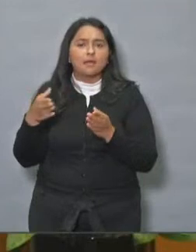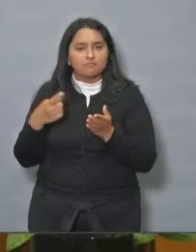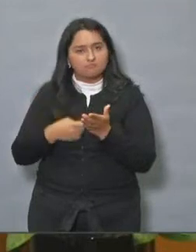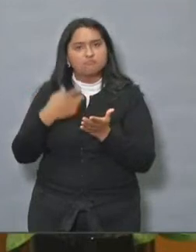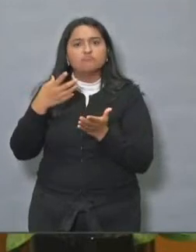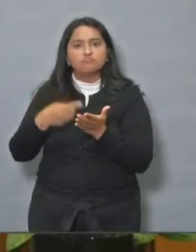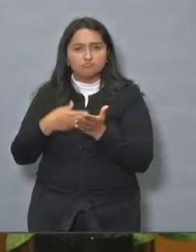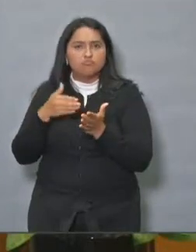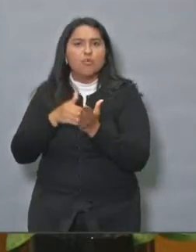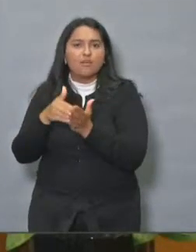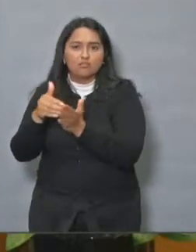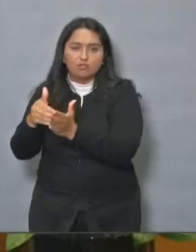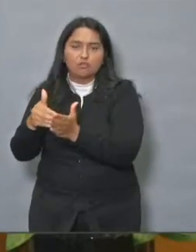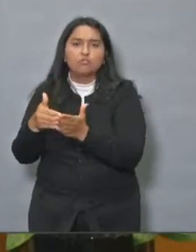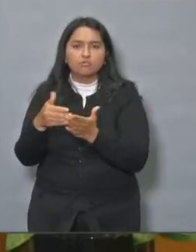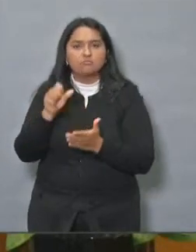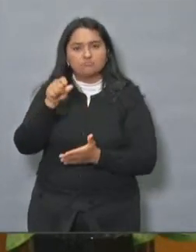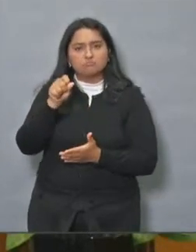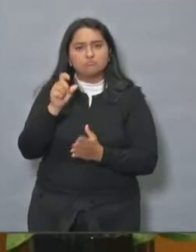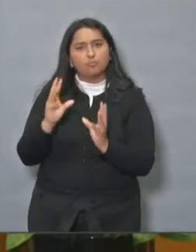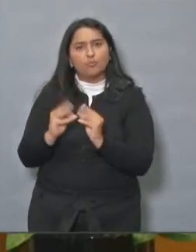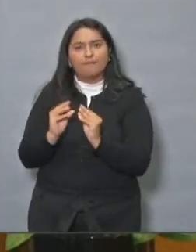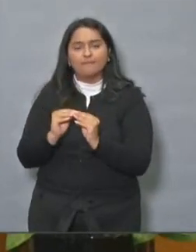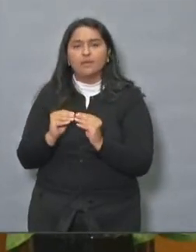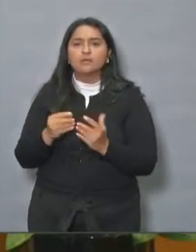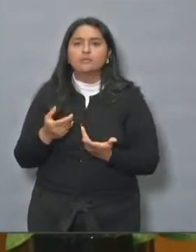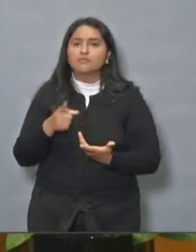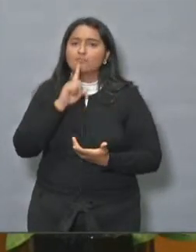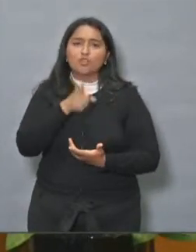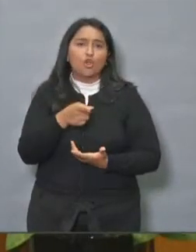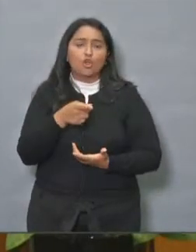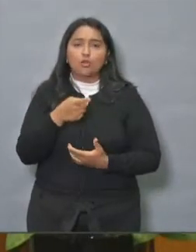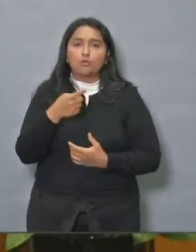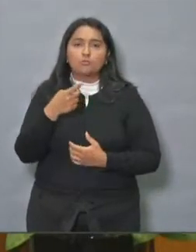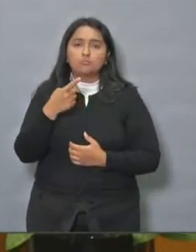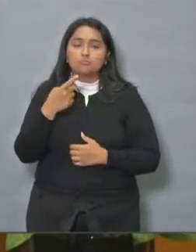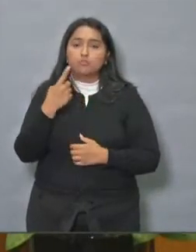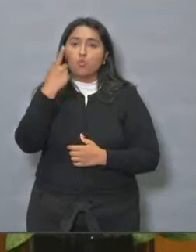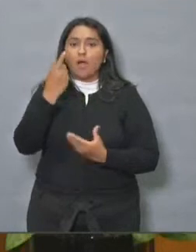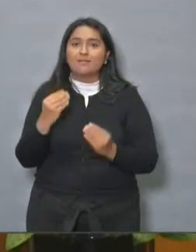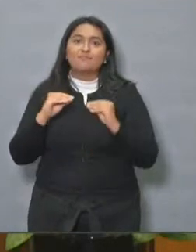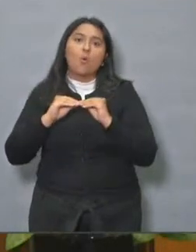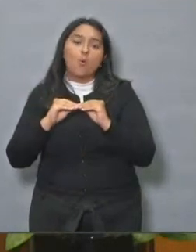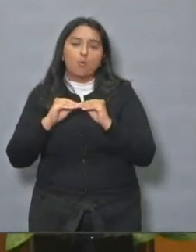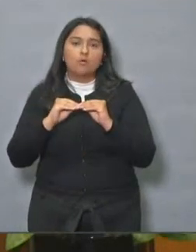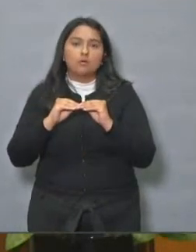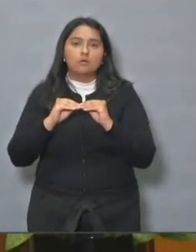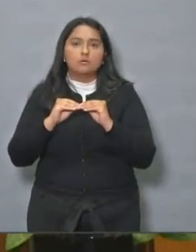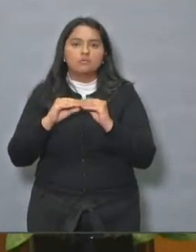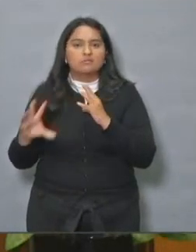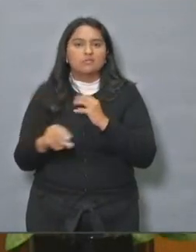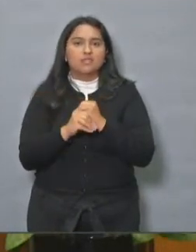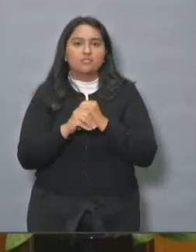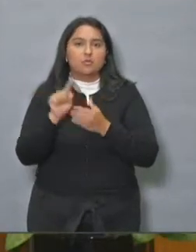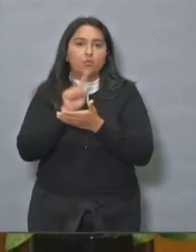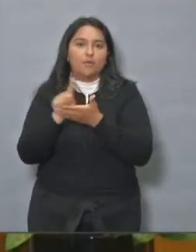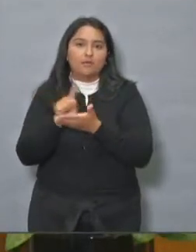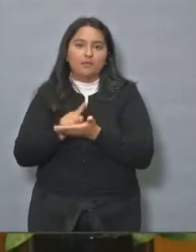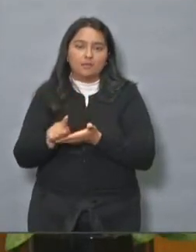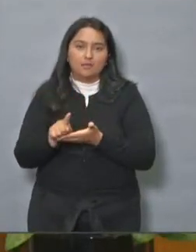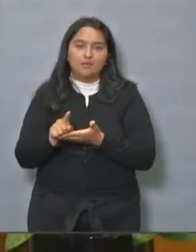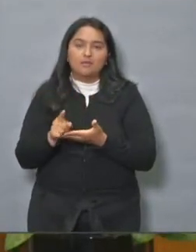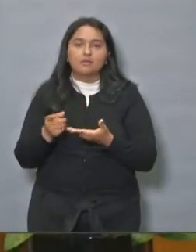important information to share, I'm sure that we'll be running at least one additional briefing a week. It'll be more like